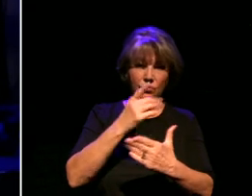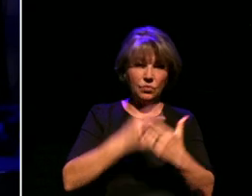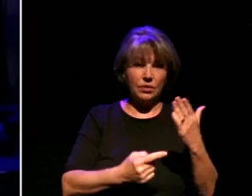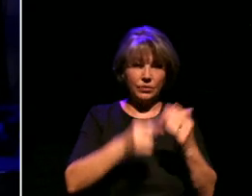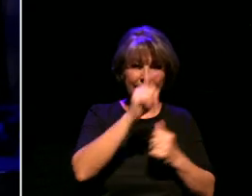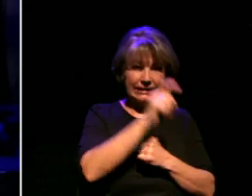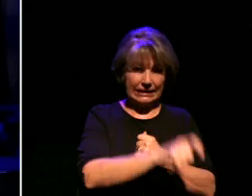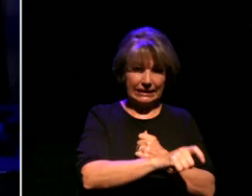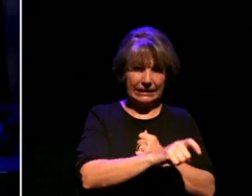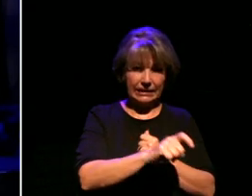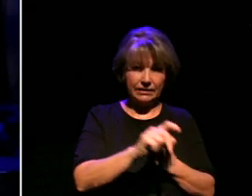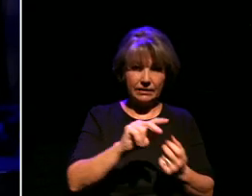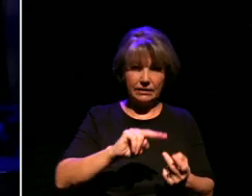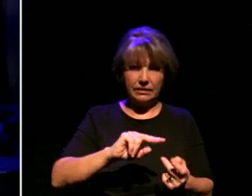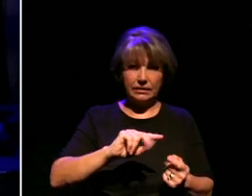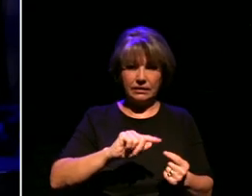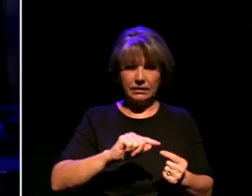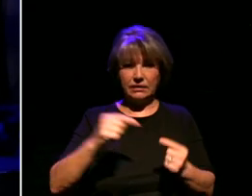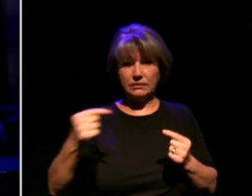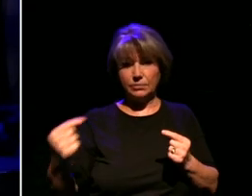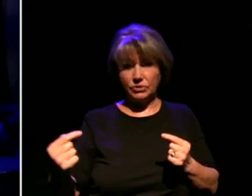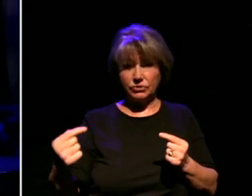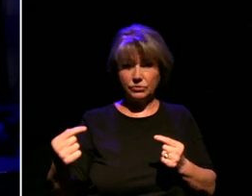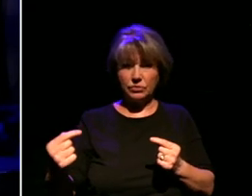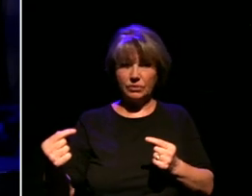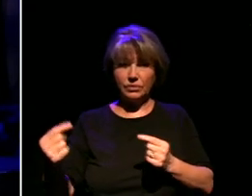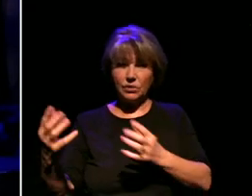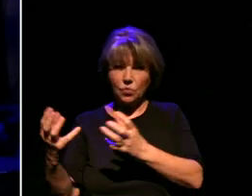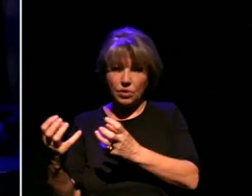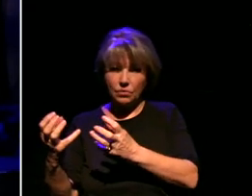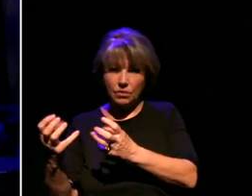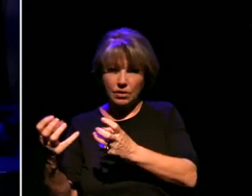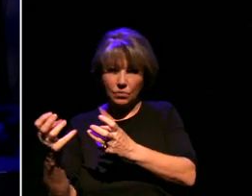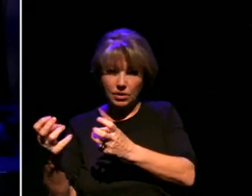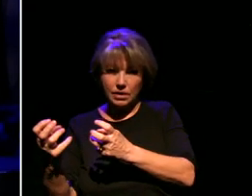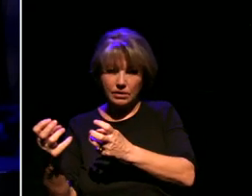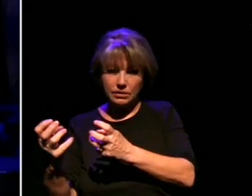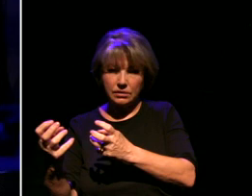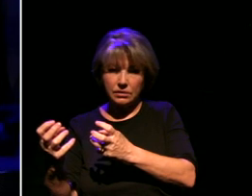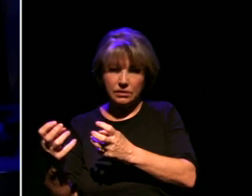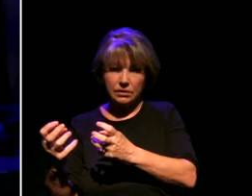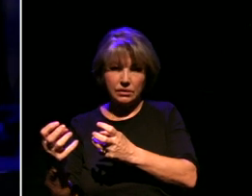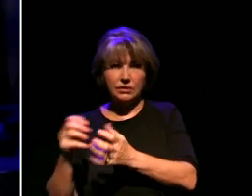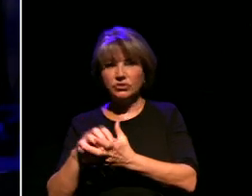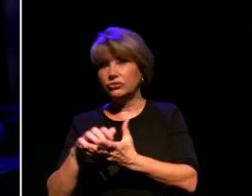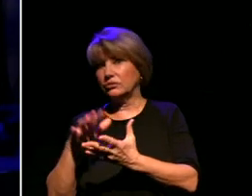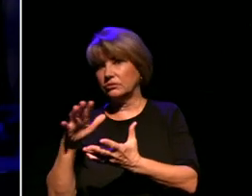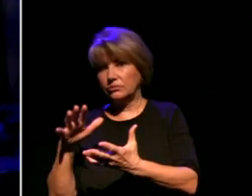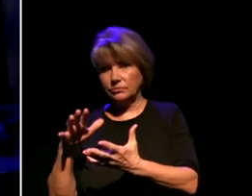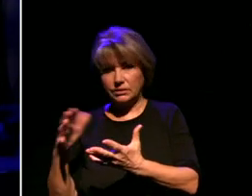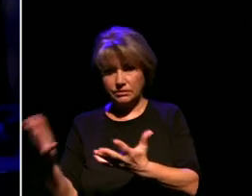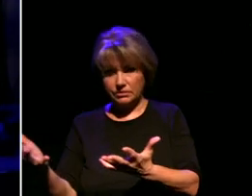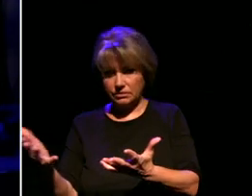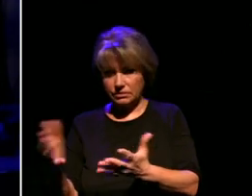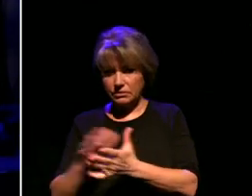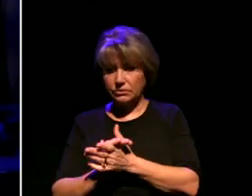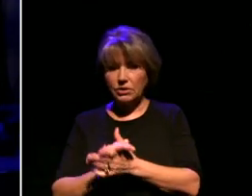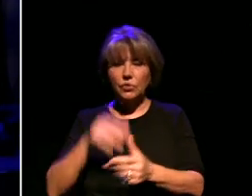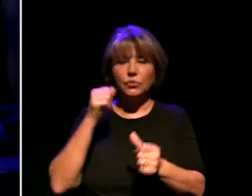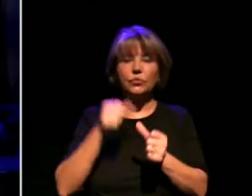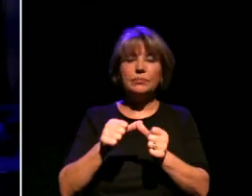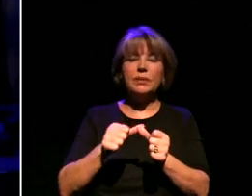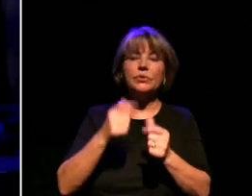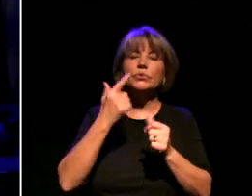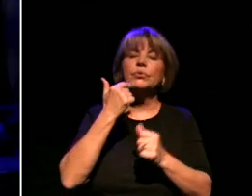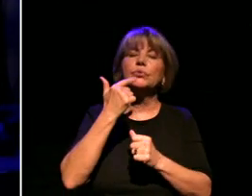have versus the things that we want to have that go over a line. Now, remember who we have in